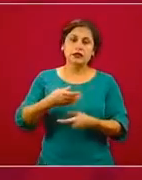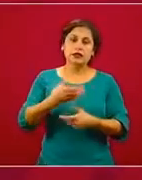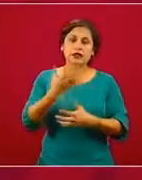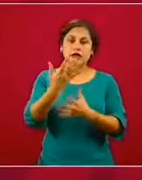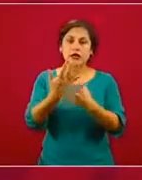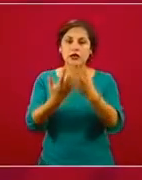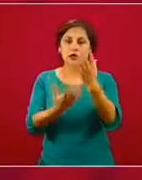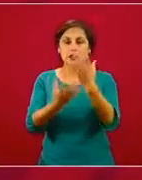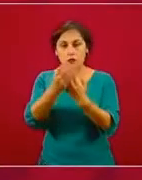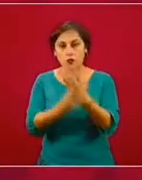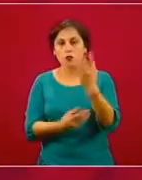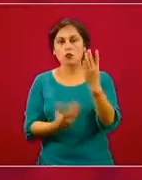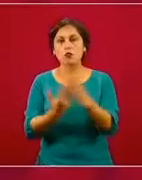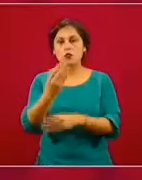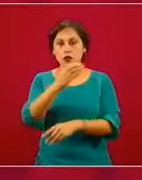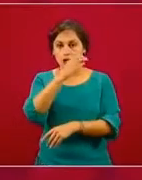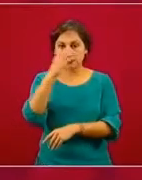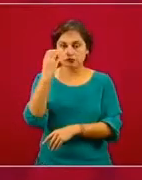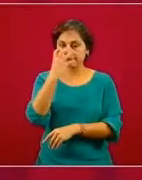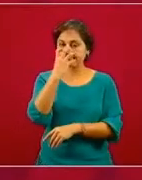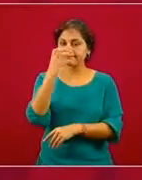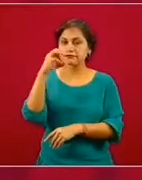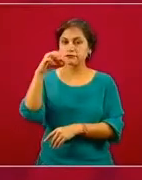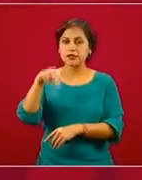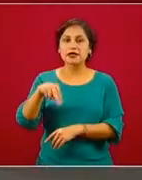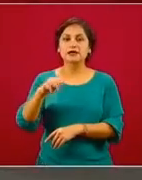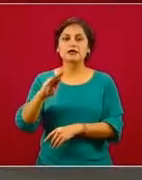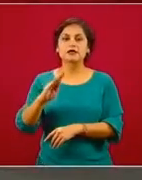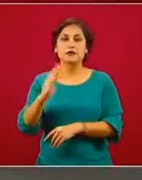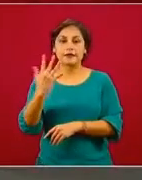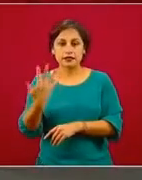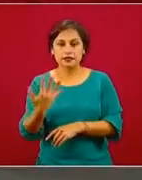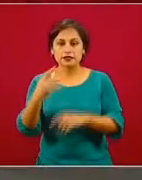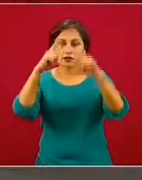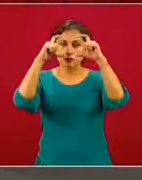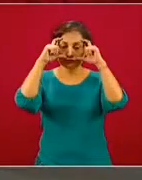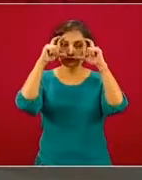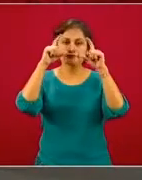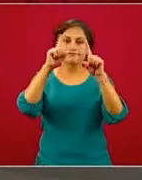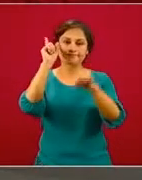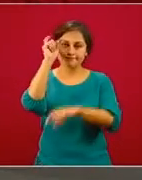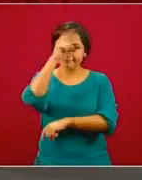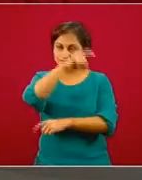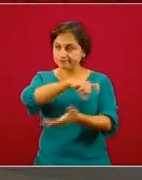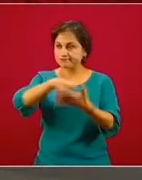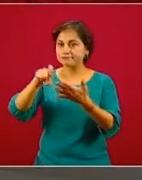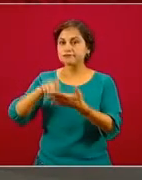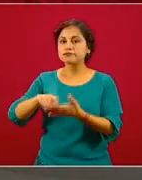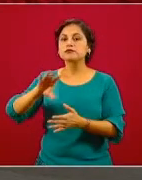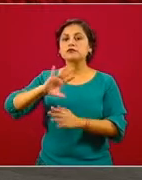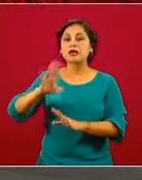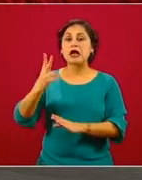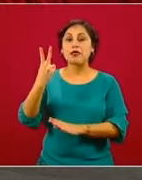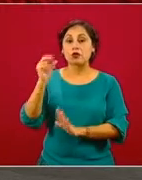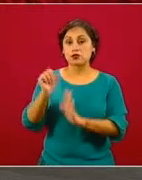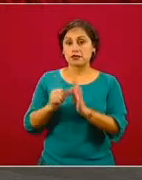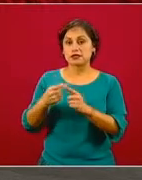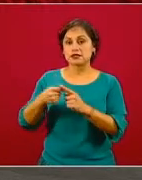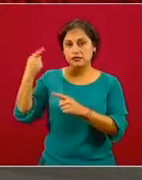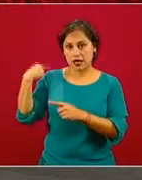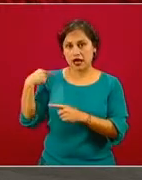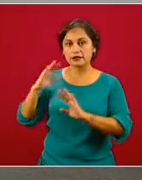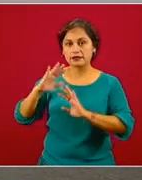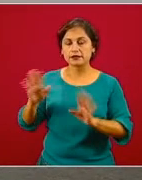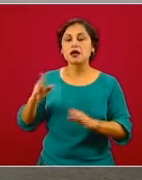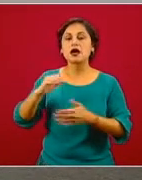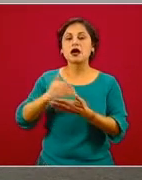of materials such as face masks, uh, gloves, goggles, and that situation changed